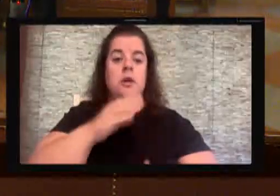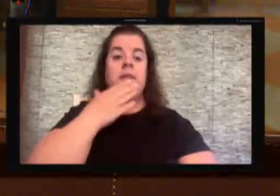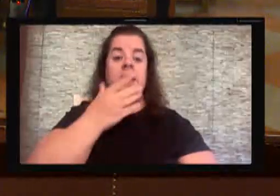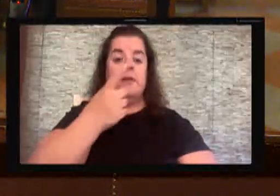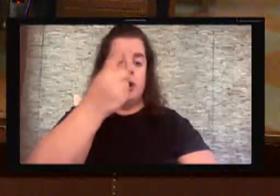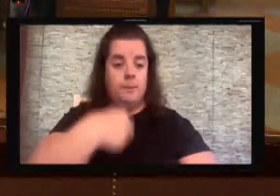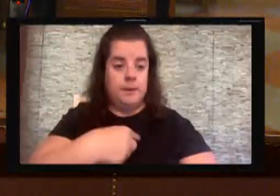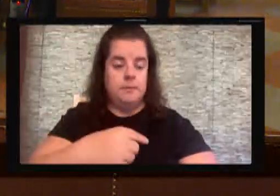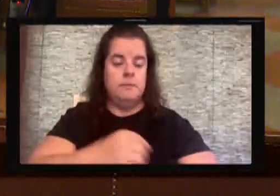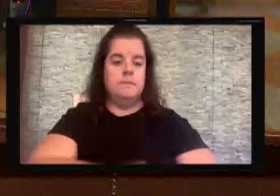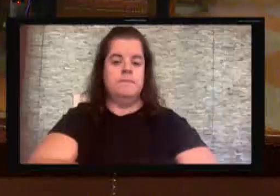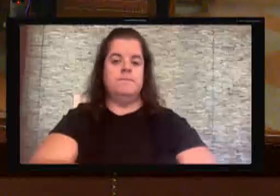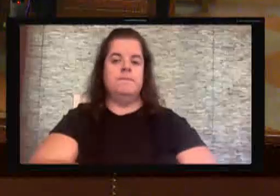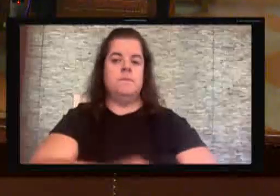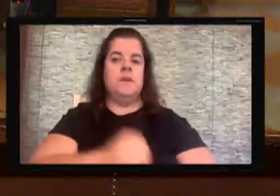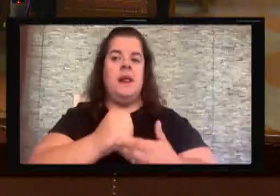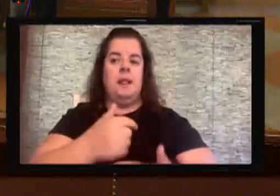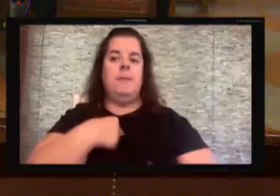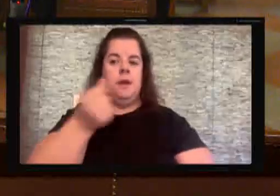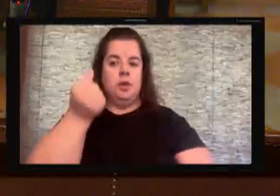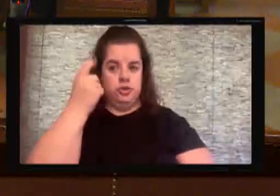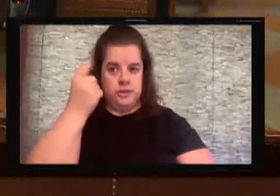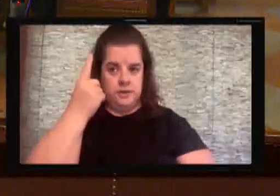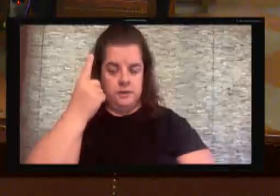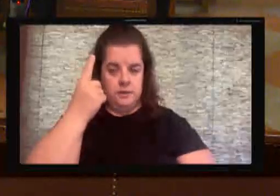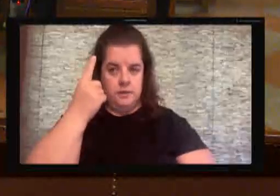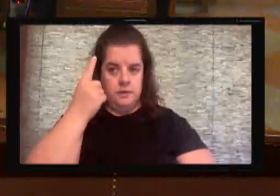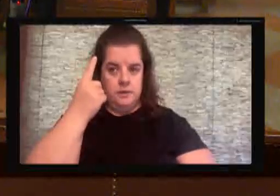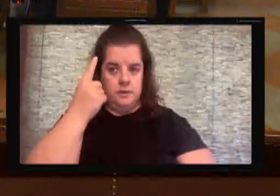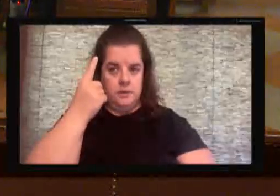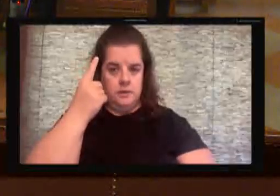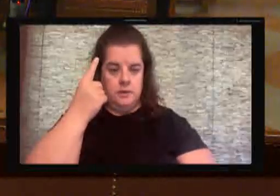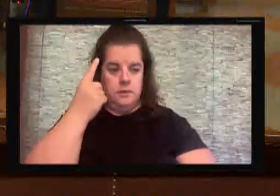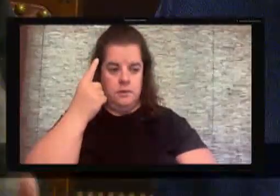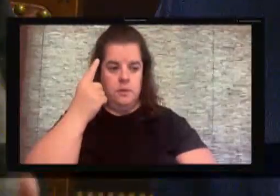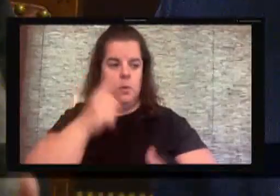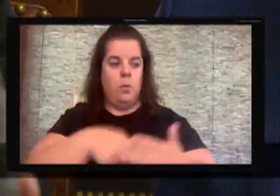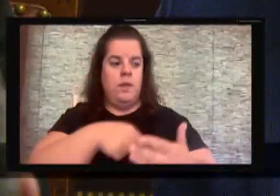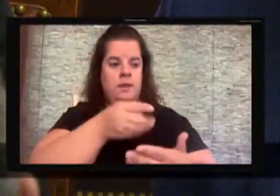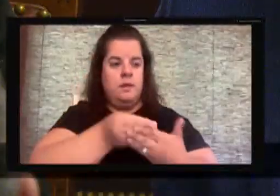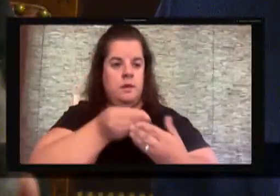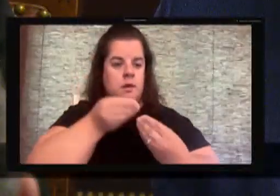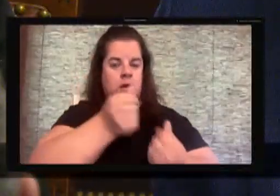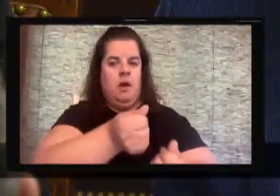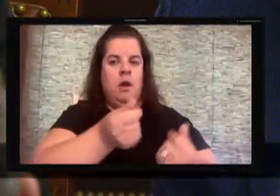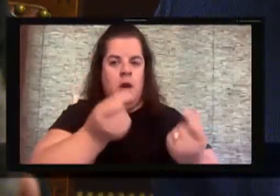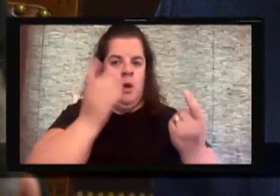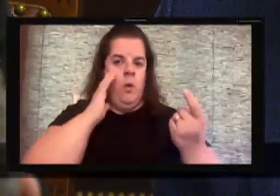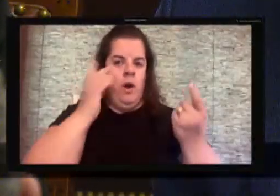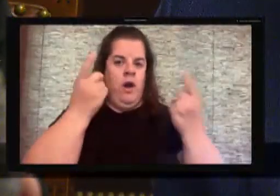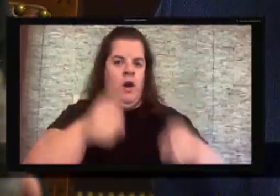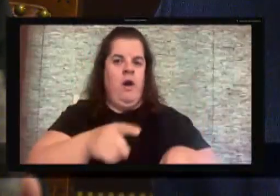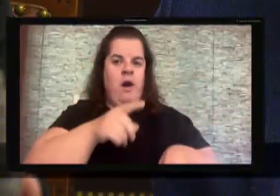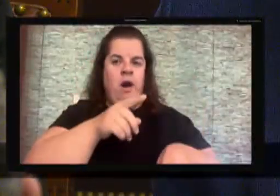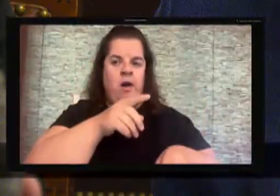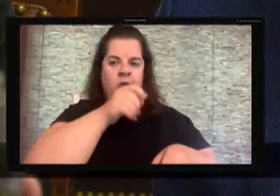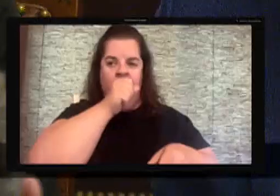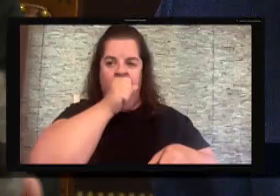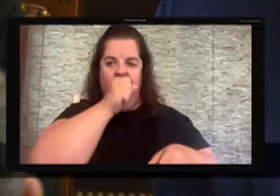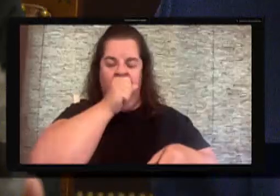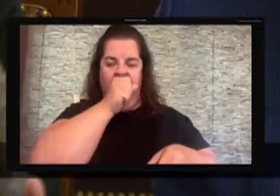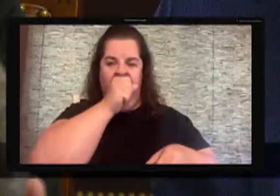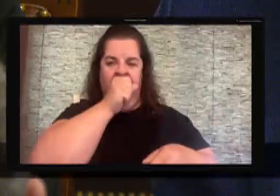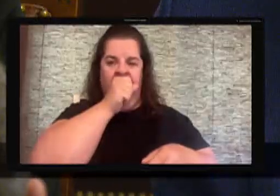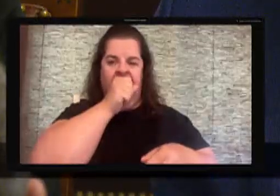So help me understand what this expenditure does to help us retain a